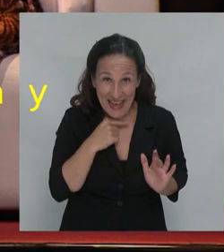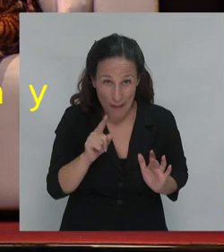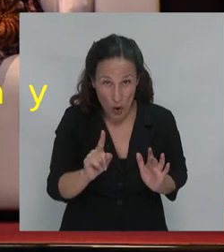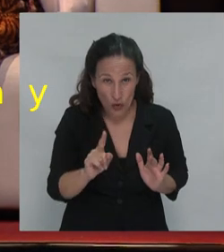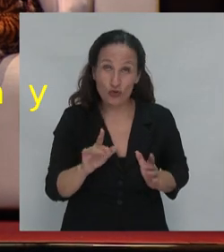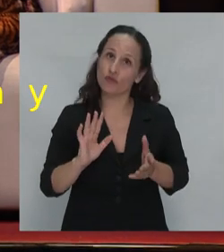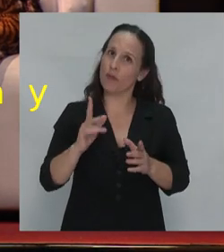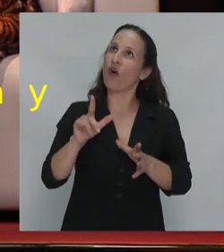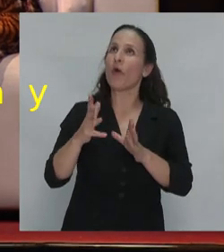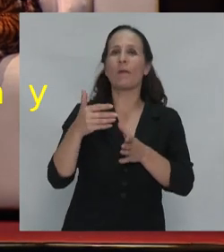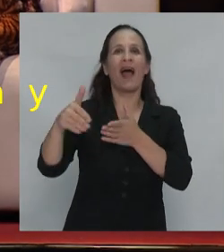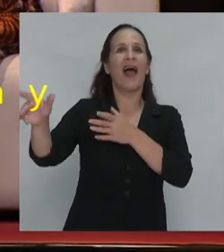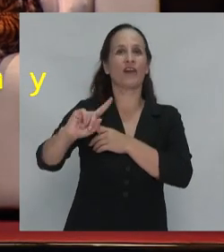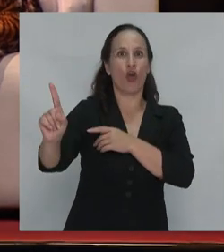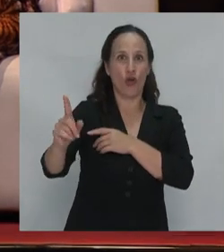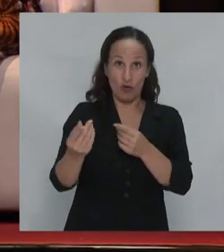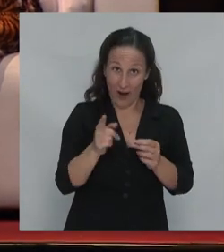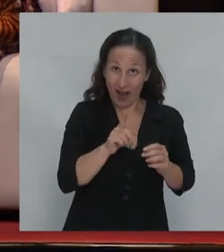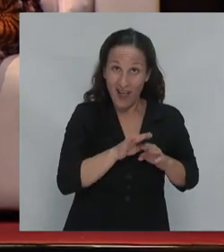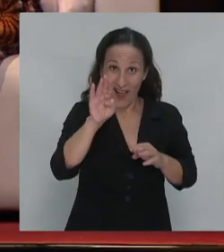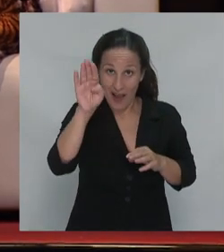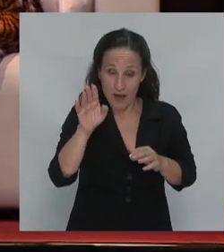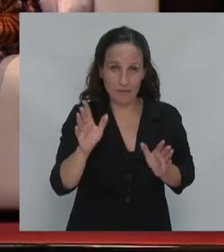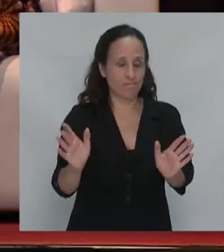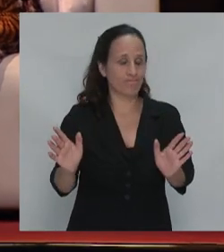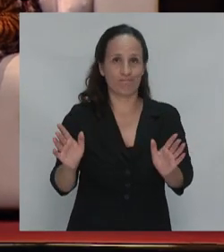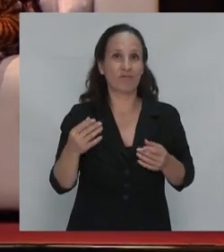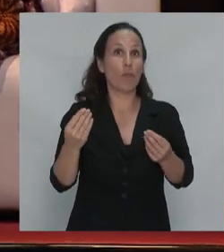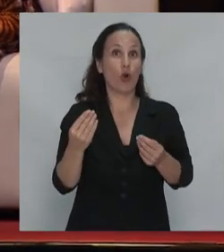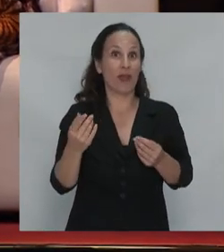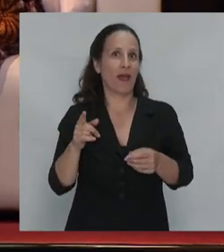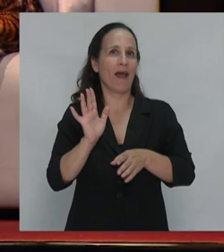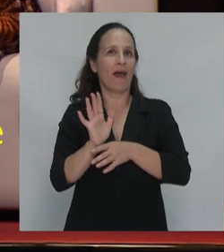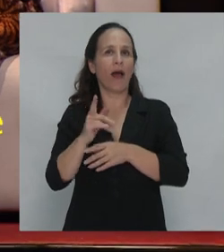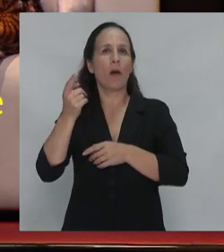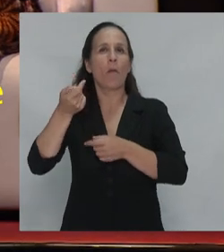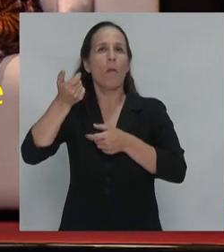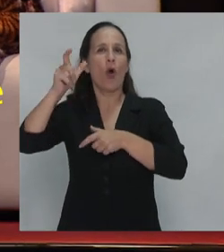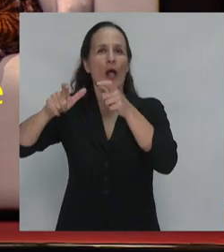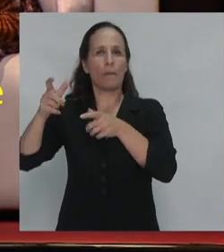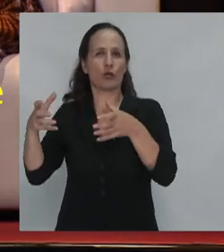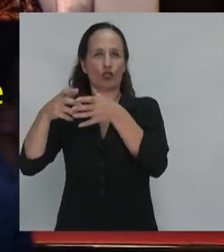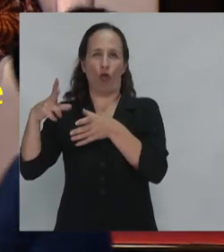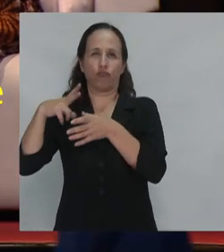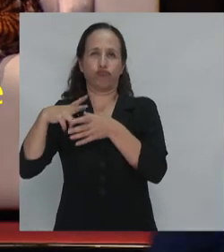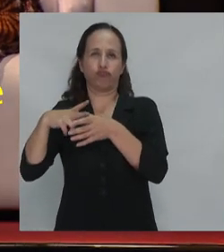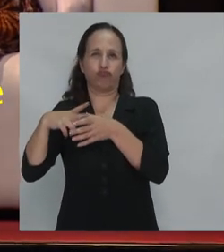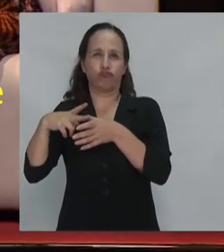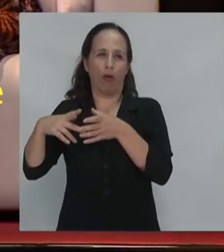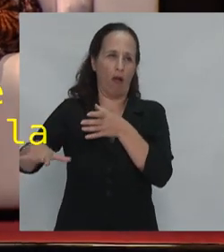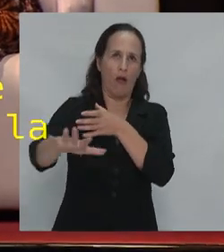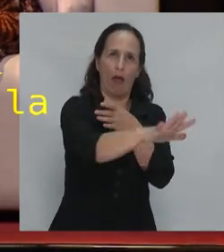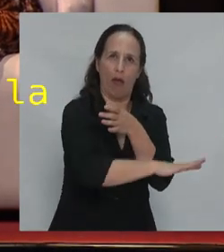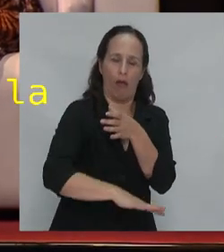few running away with the wealth of this world. It's unacceptable. And we know why. We know why that